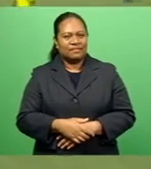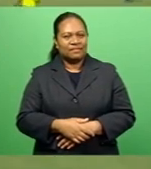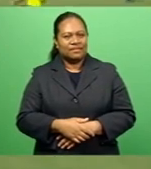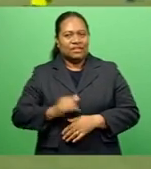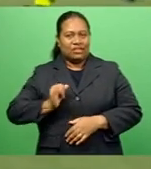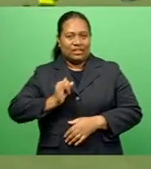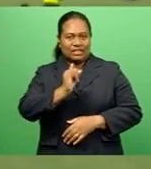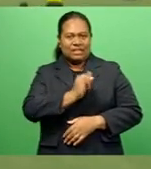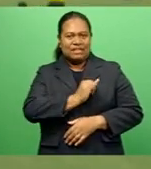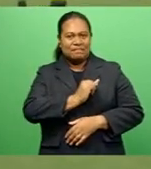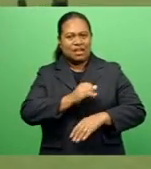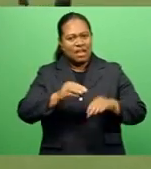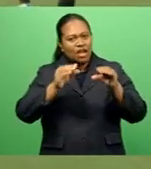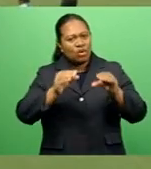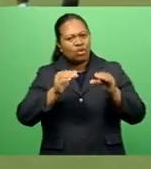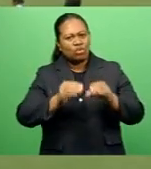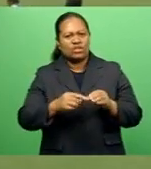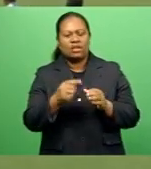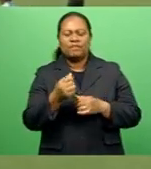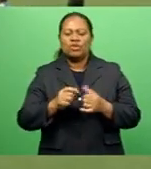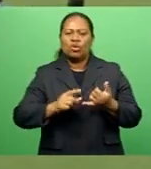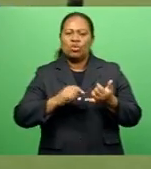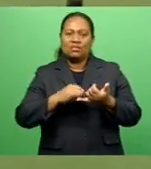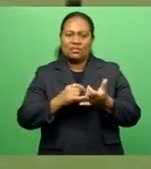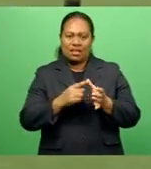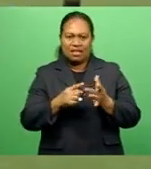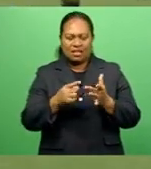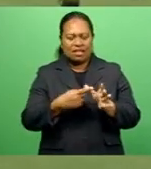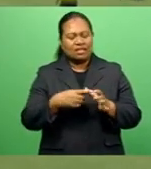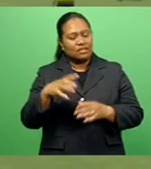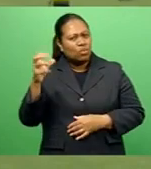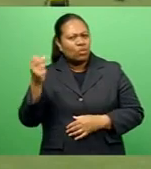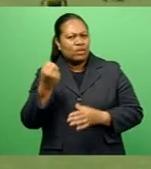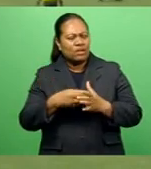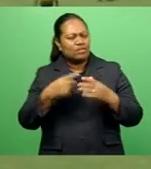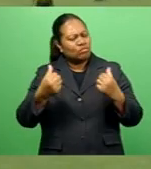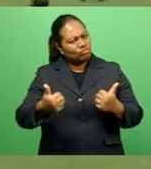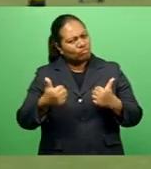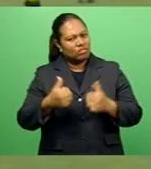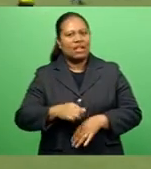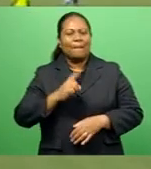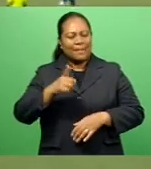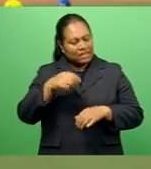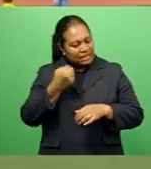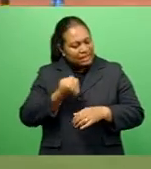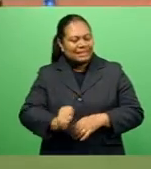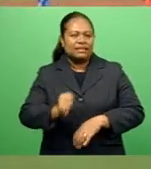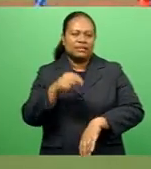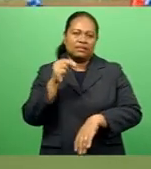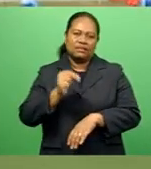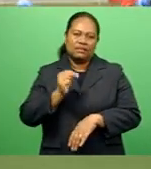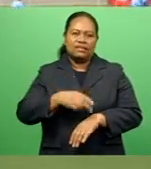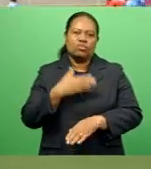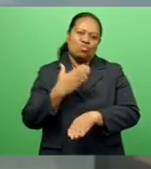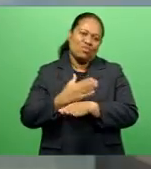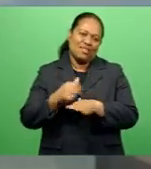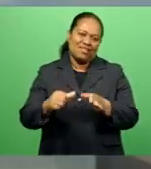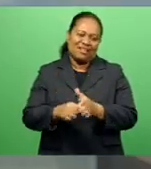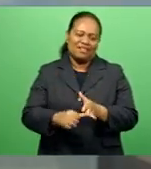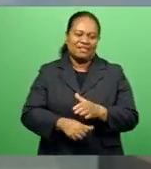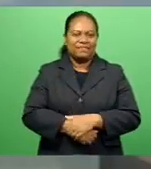Interim Rewa coach Usaya Tandu says the win has been great, but they will still need to work on their midfield. I